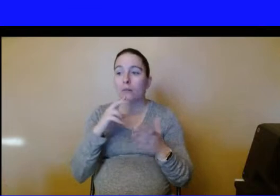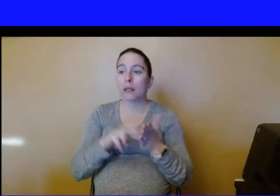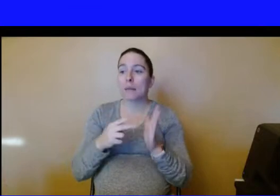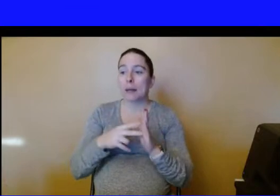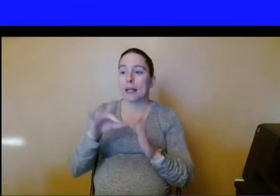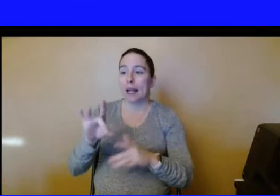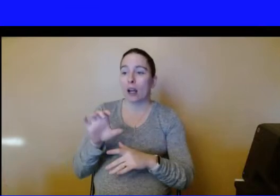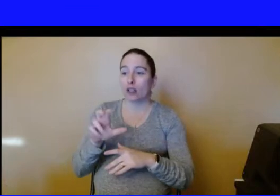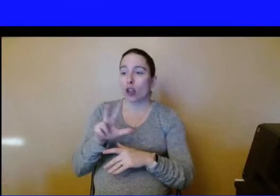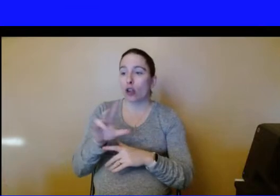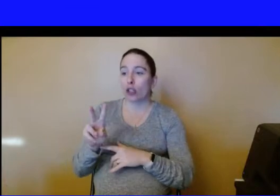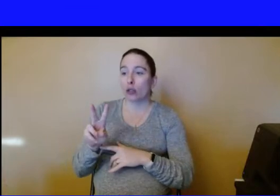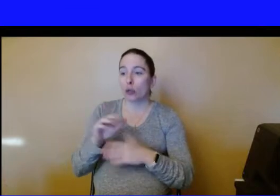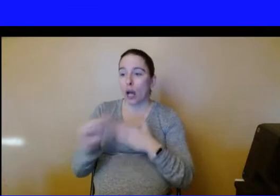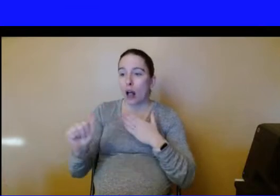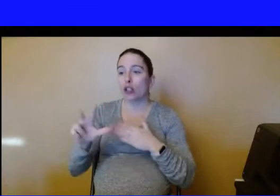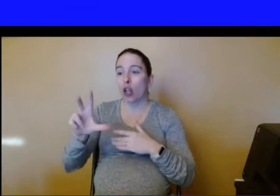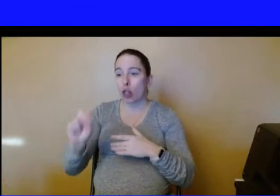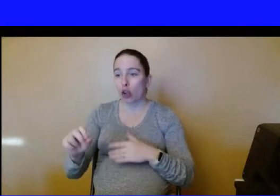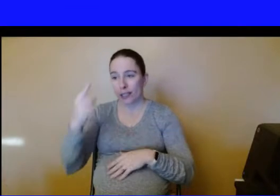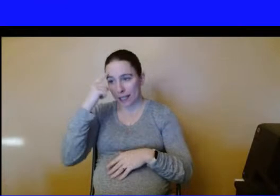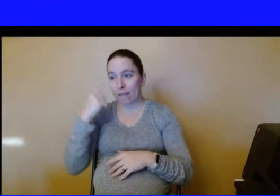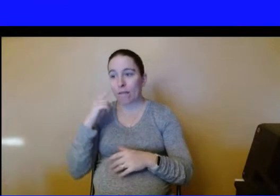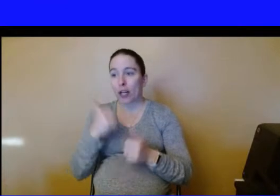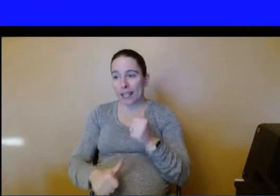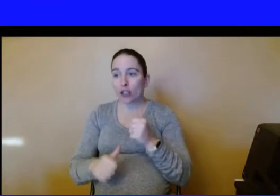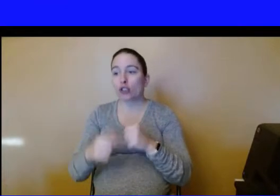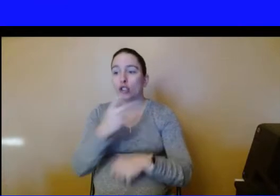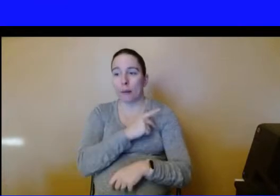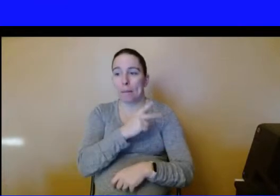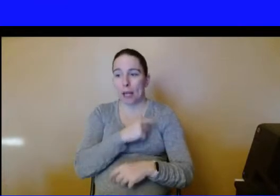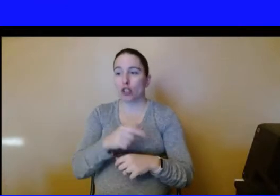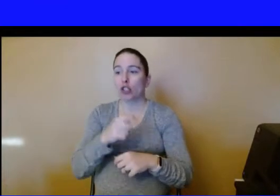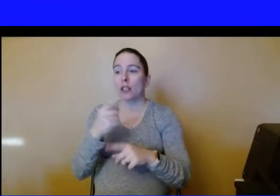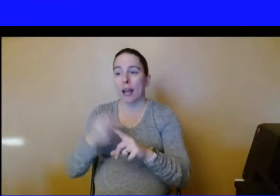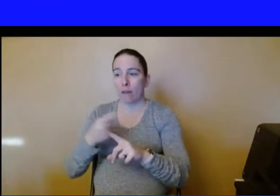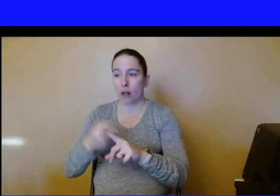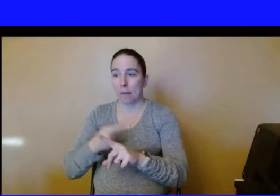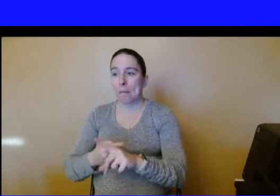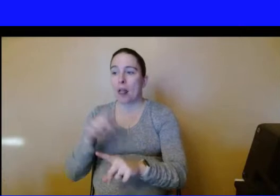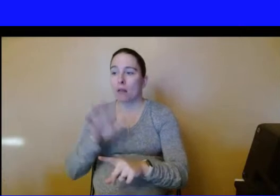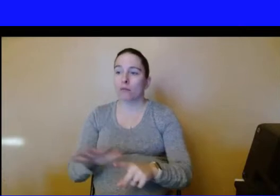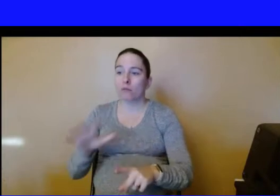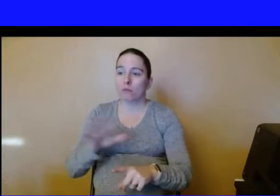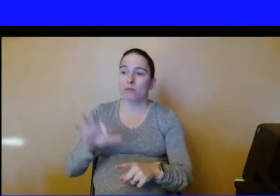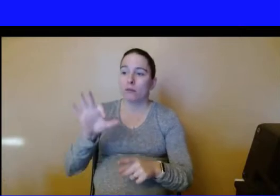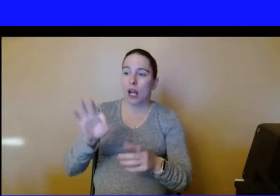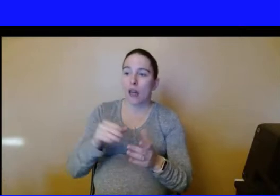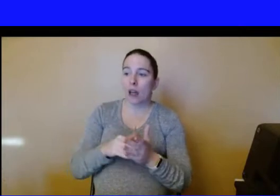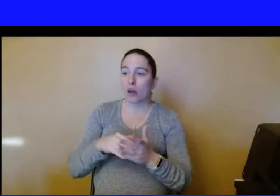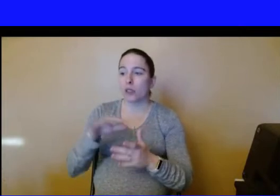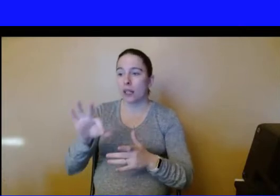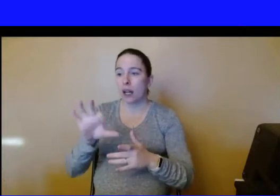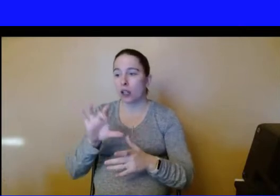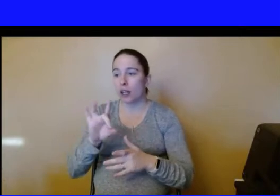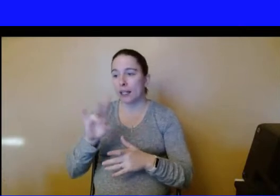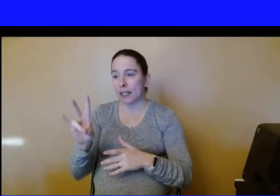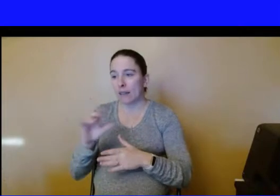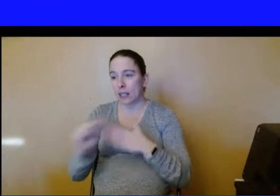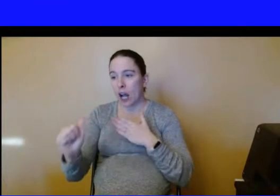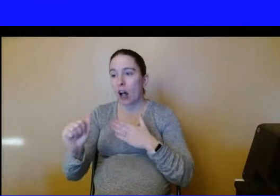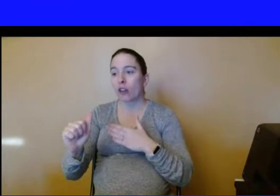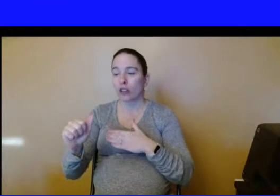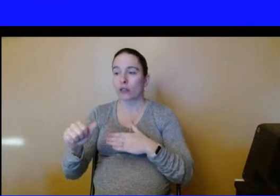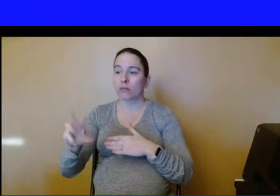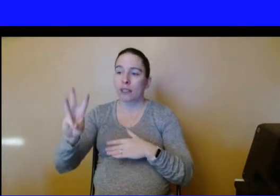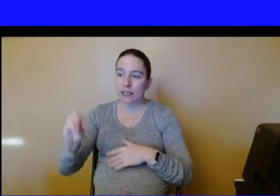team leader, 1 RN, 2 senior mental health clinicians, 2 case managers, 2 peers, and